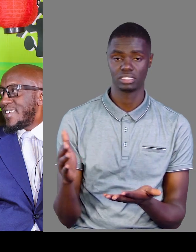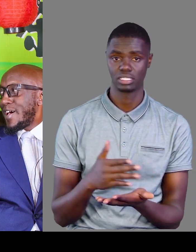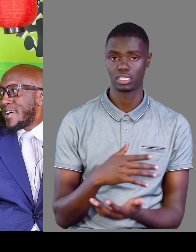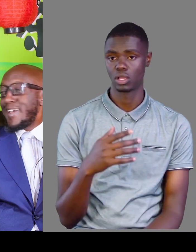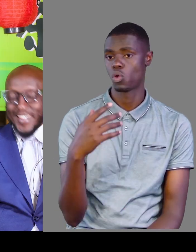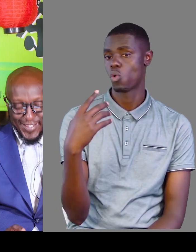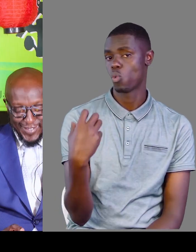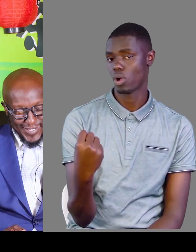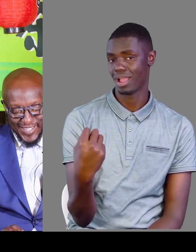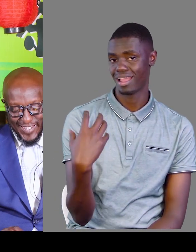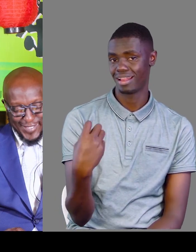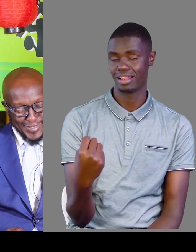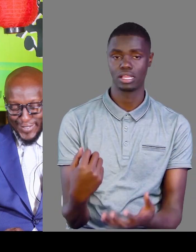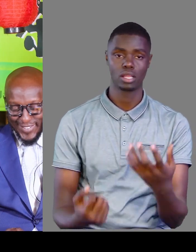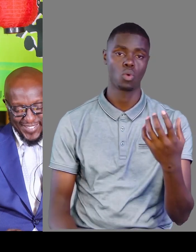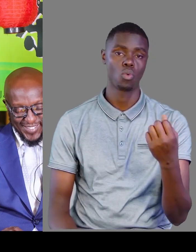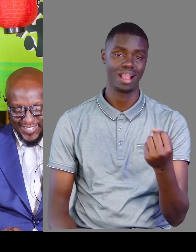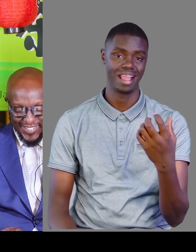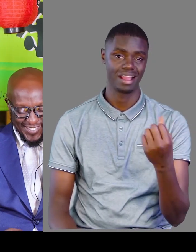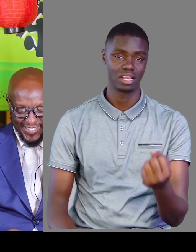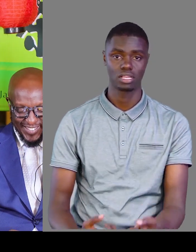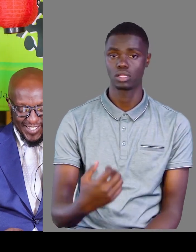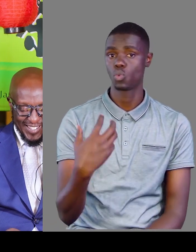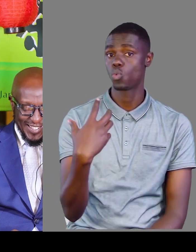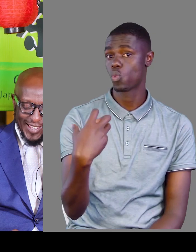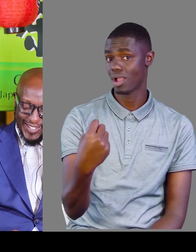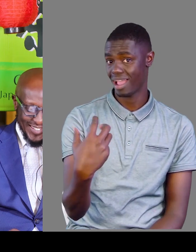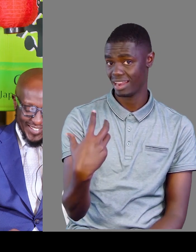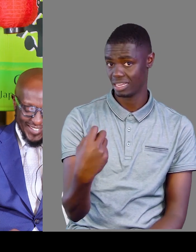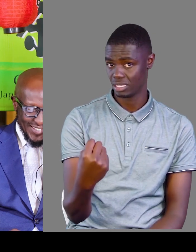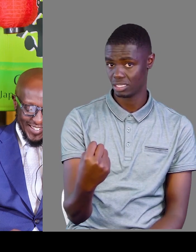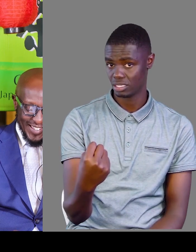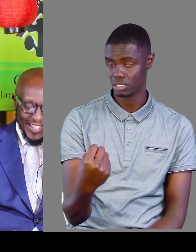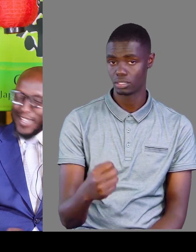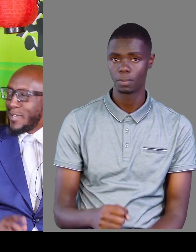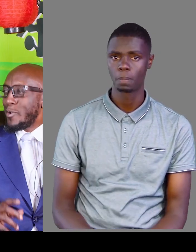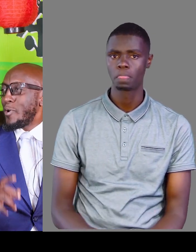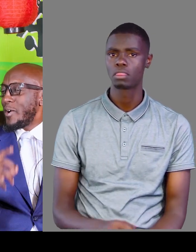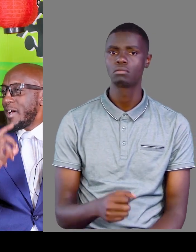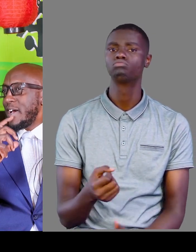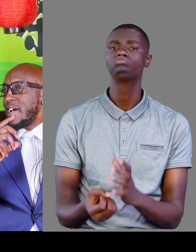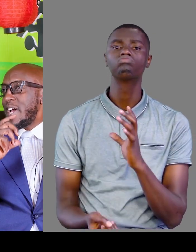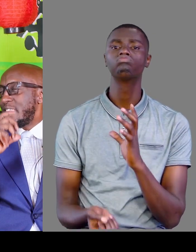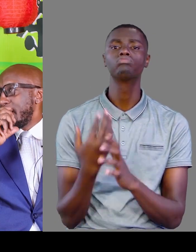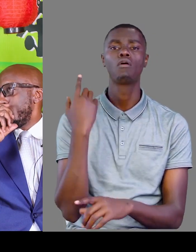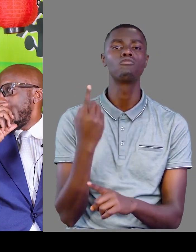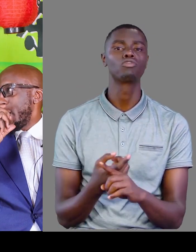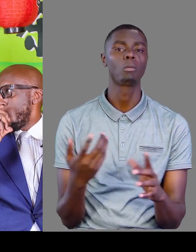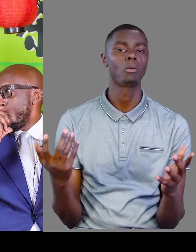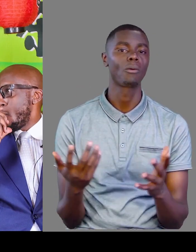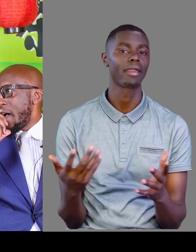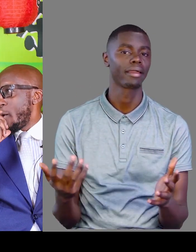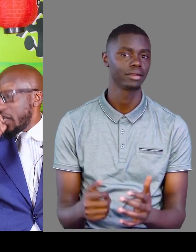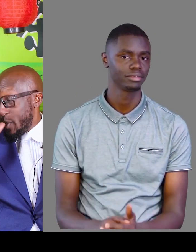part. Ugali, ugali, ugali, ugali, ugali,